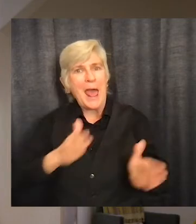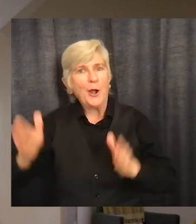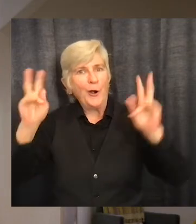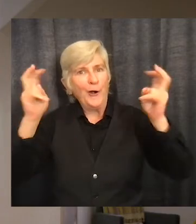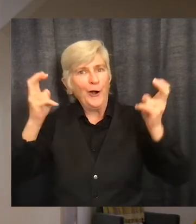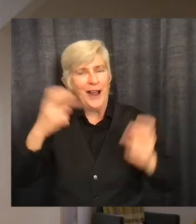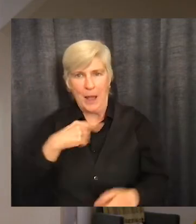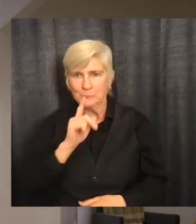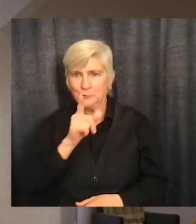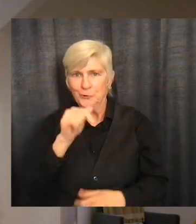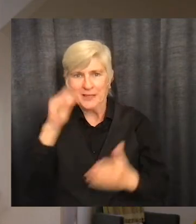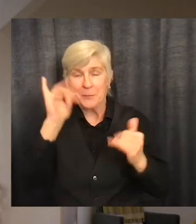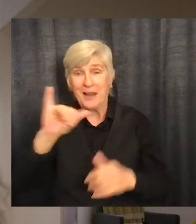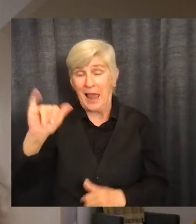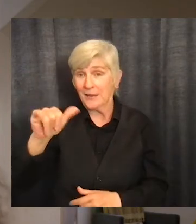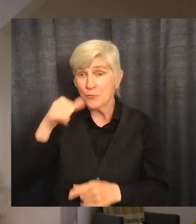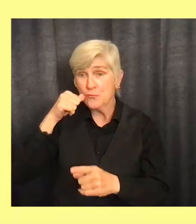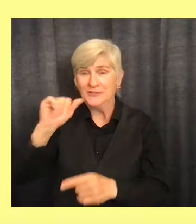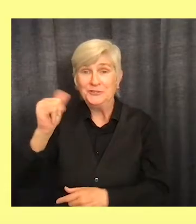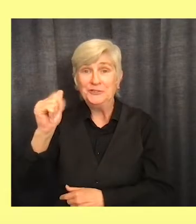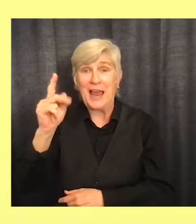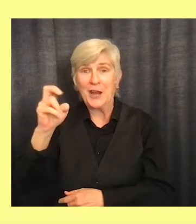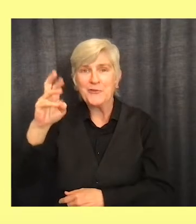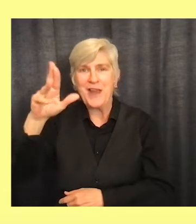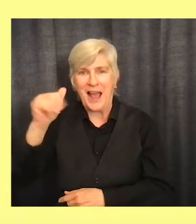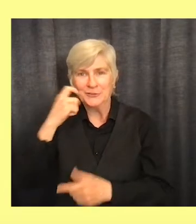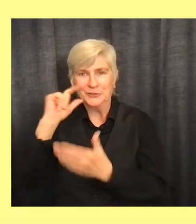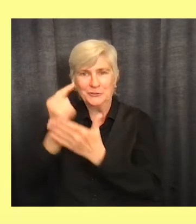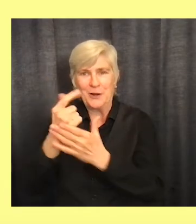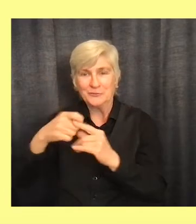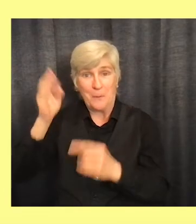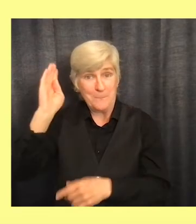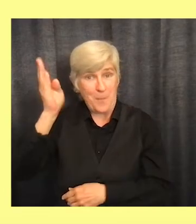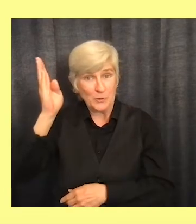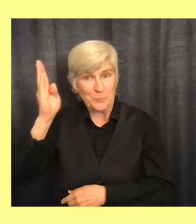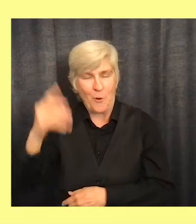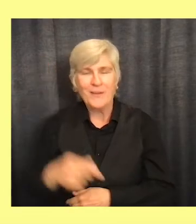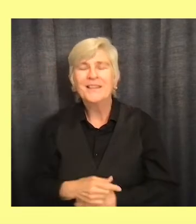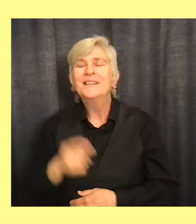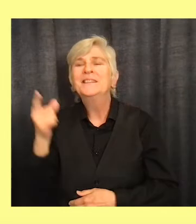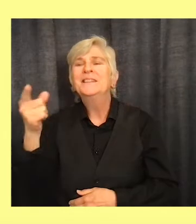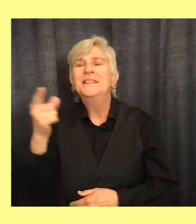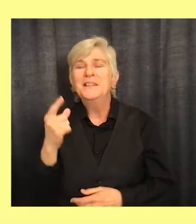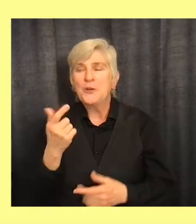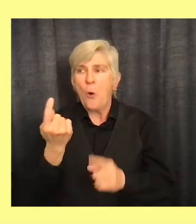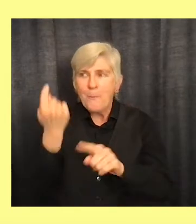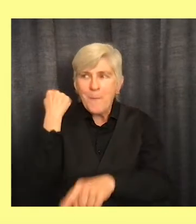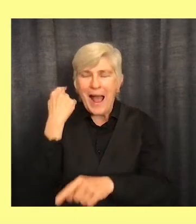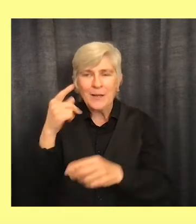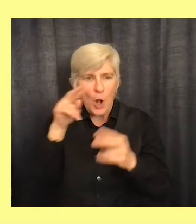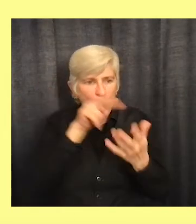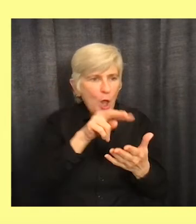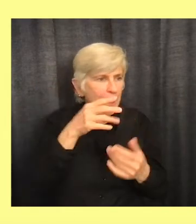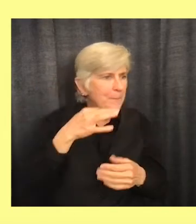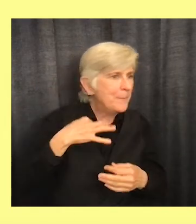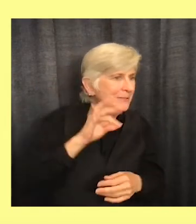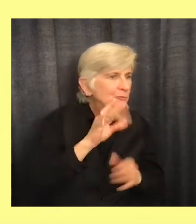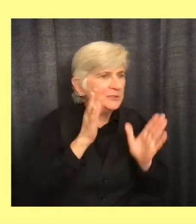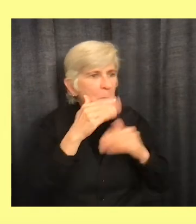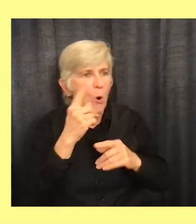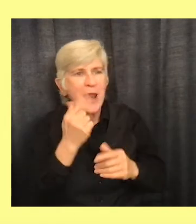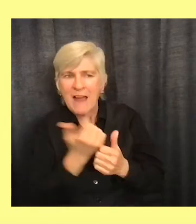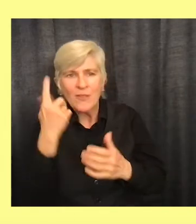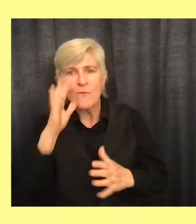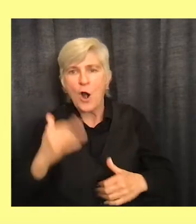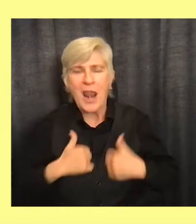as a life planner. I bet you didn't see that coming. Like Jacria, a recent college grad from Baltimore who goes back and refers to her Pinterest